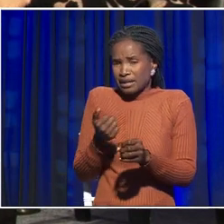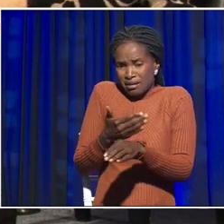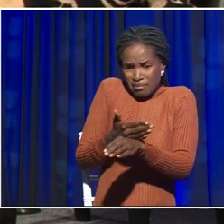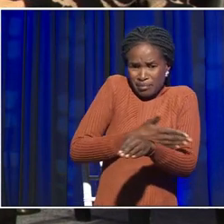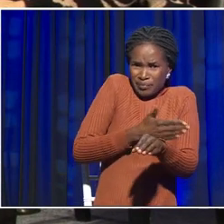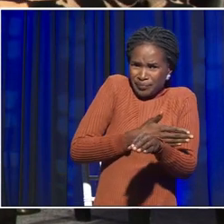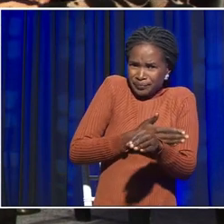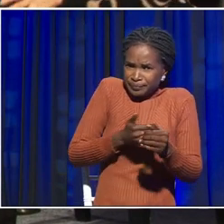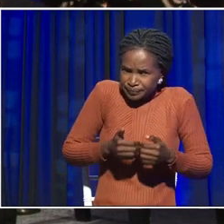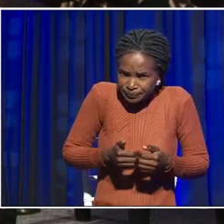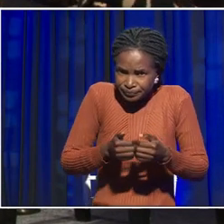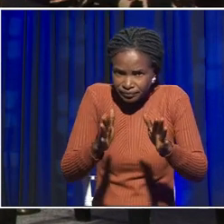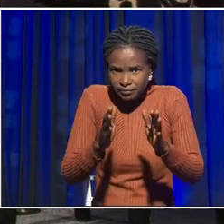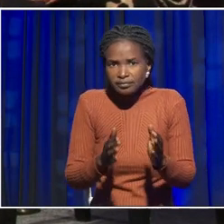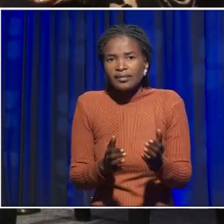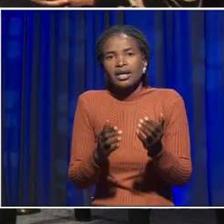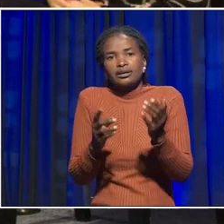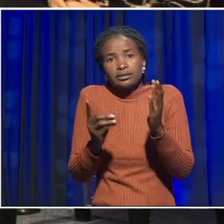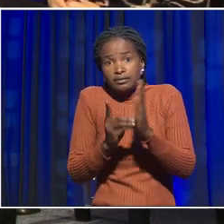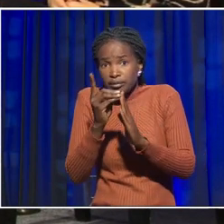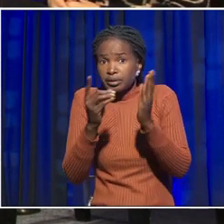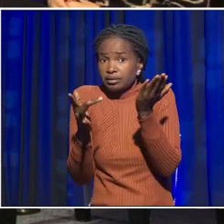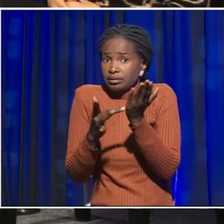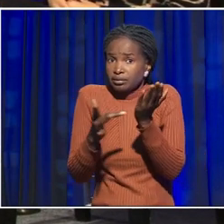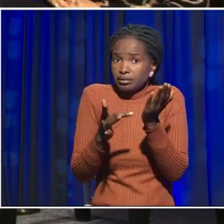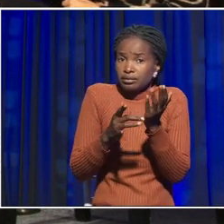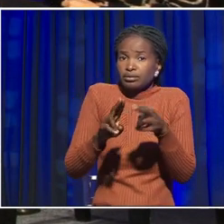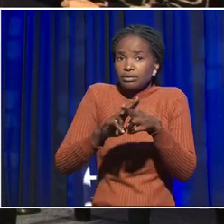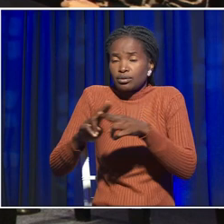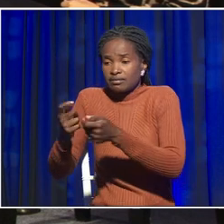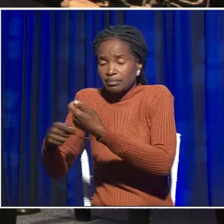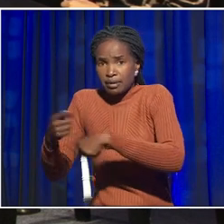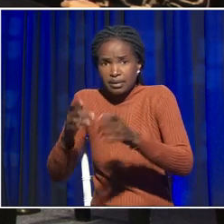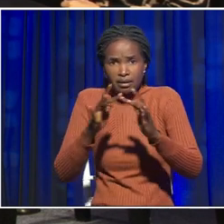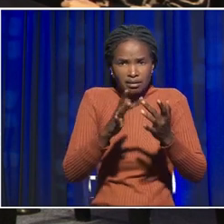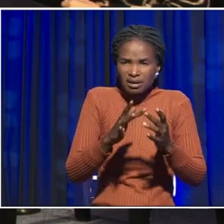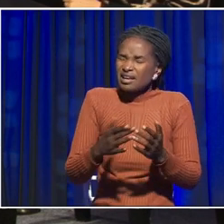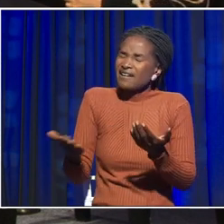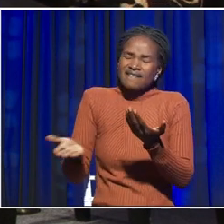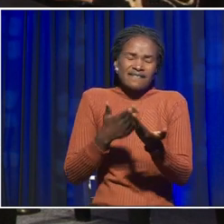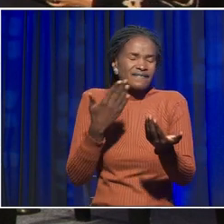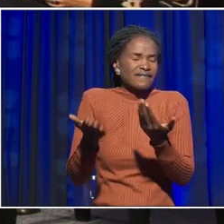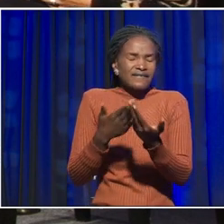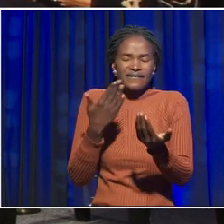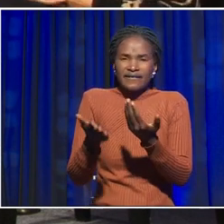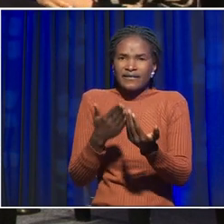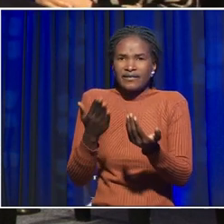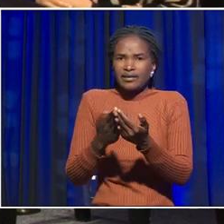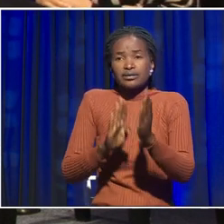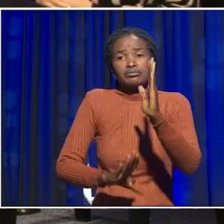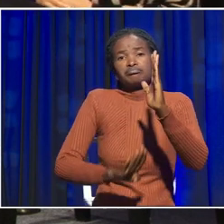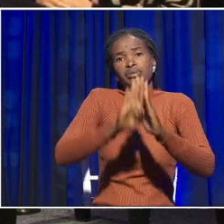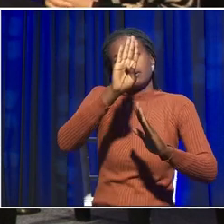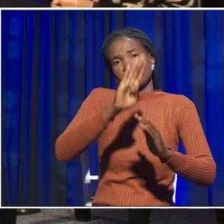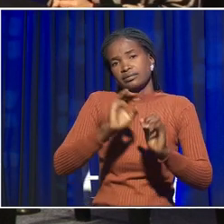one starts devising around it, the higher the options of actually for it to be